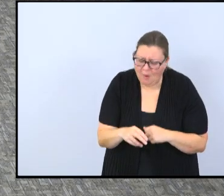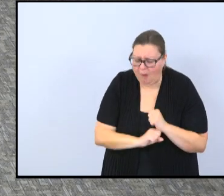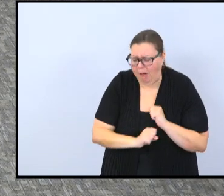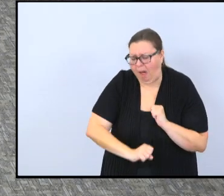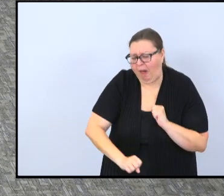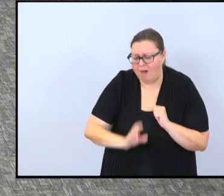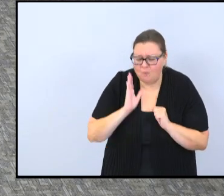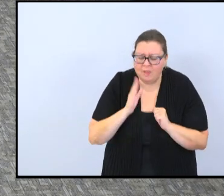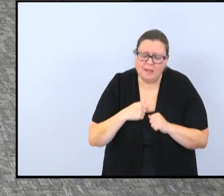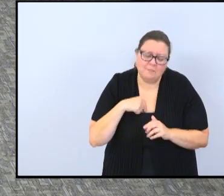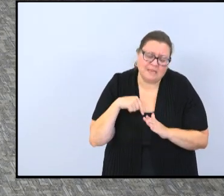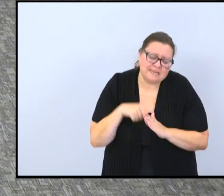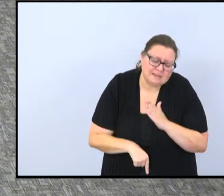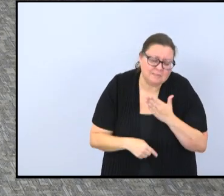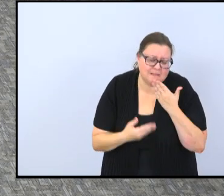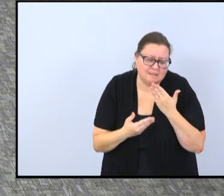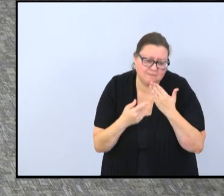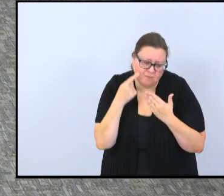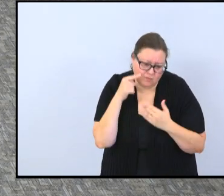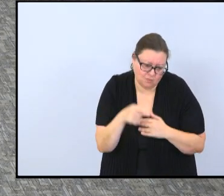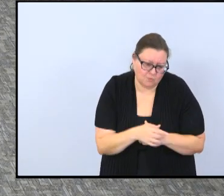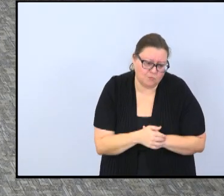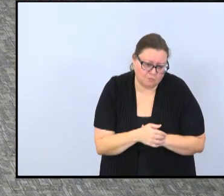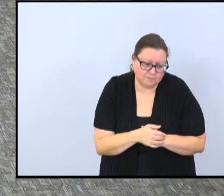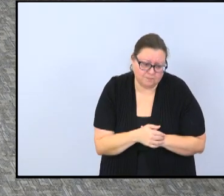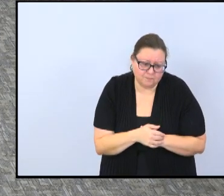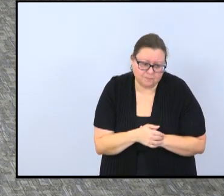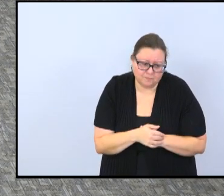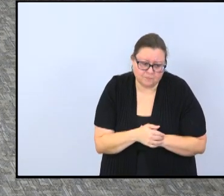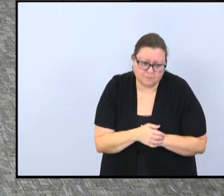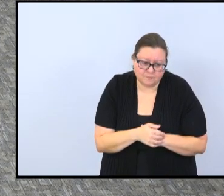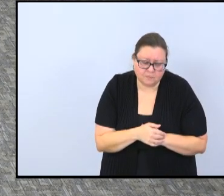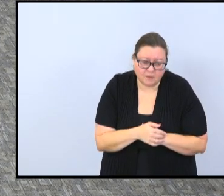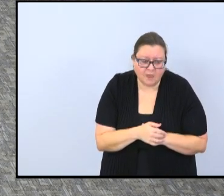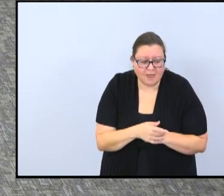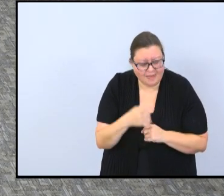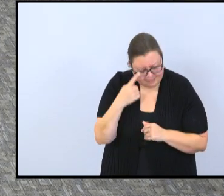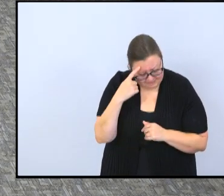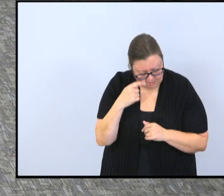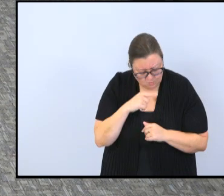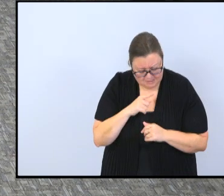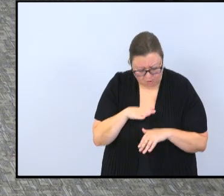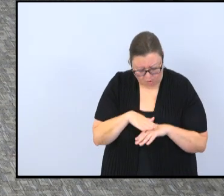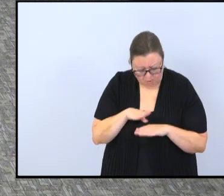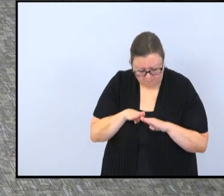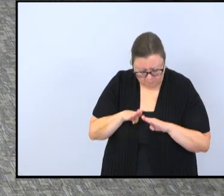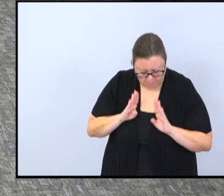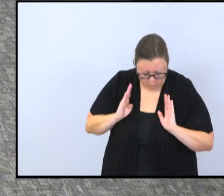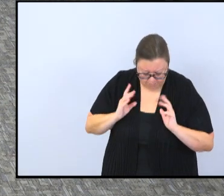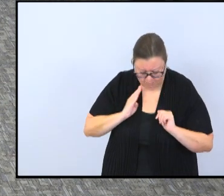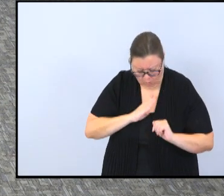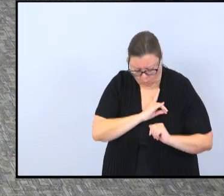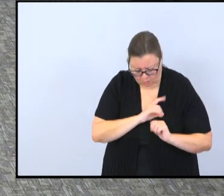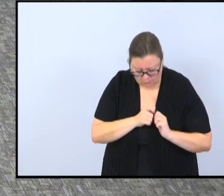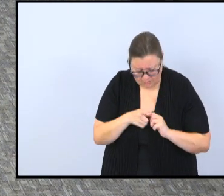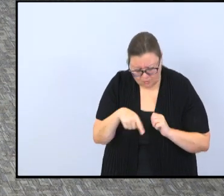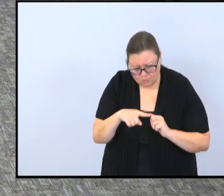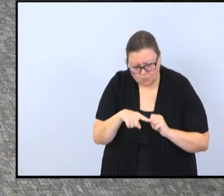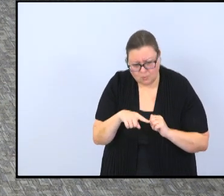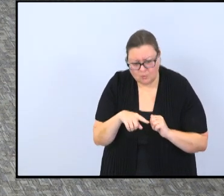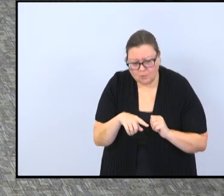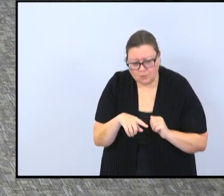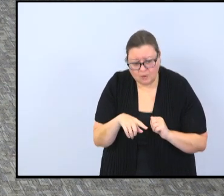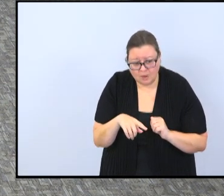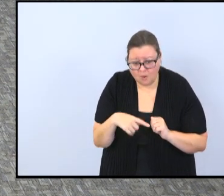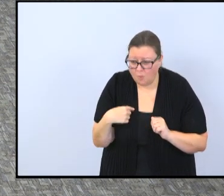am so deeply thankful for you, Jonathan. I think just being on this board, we